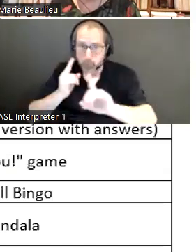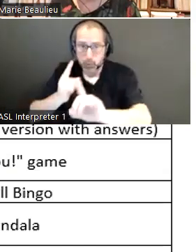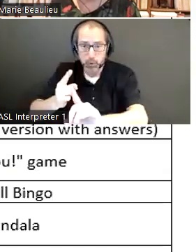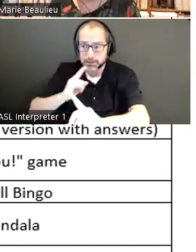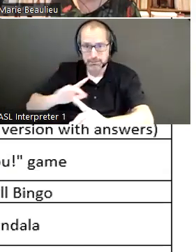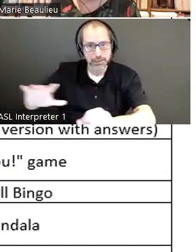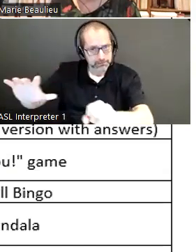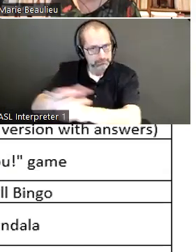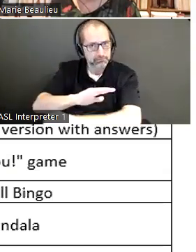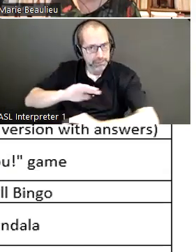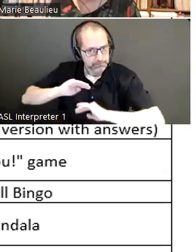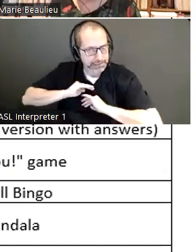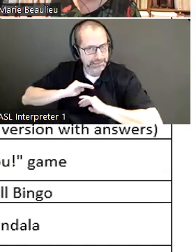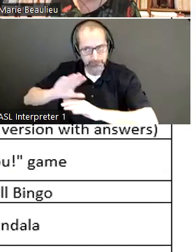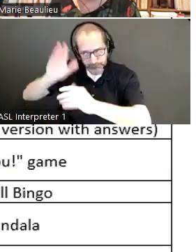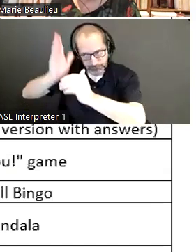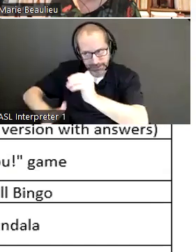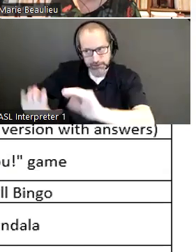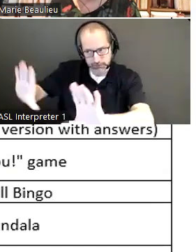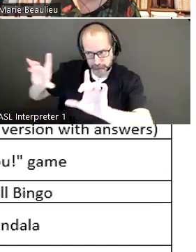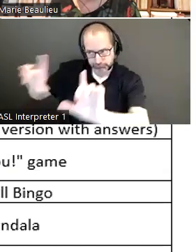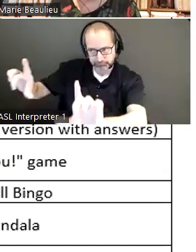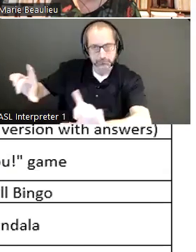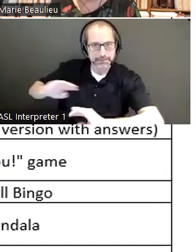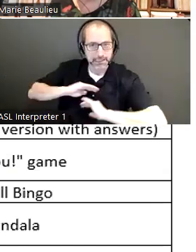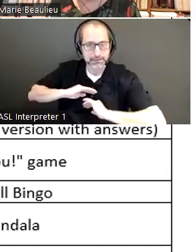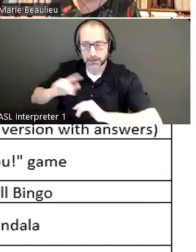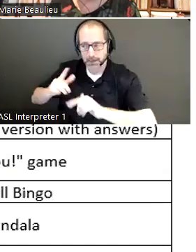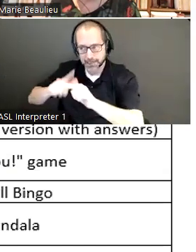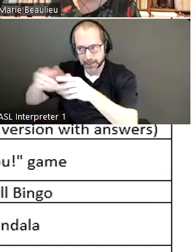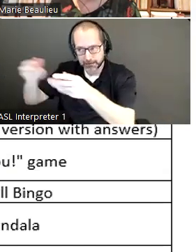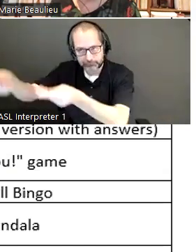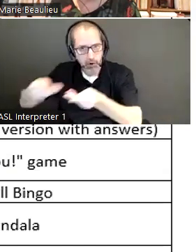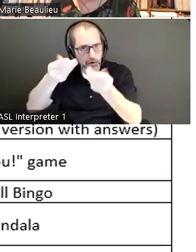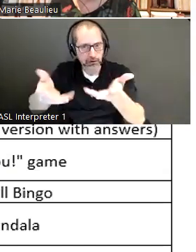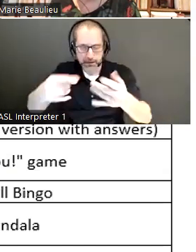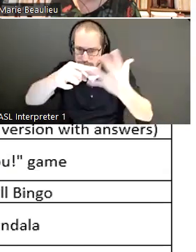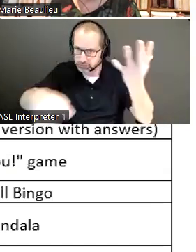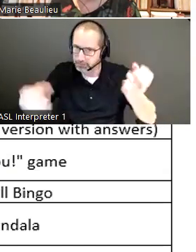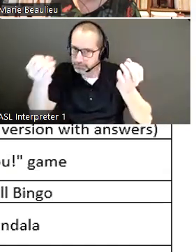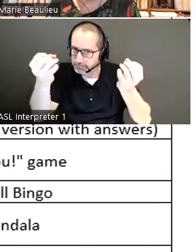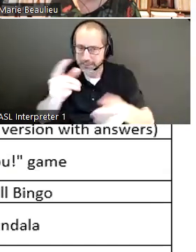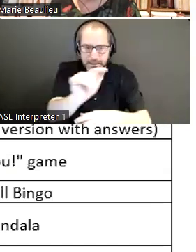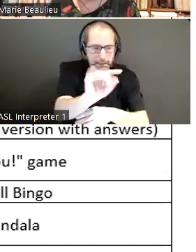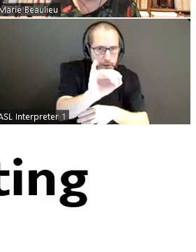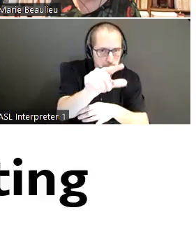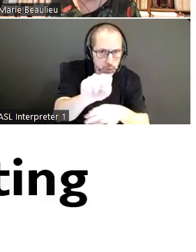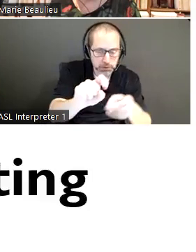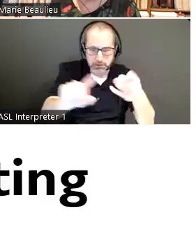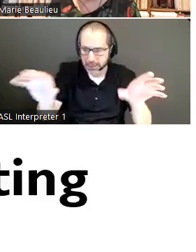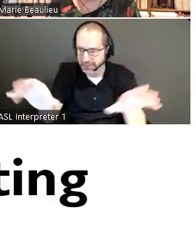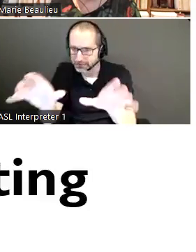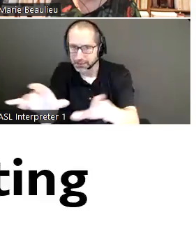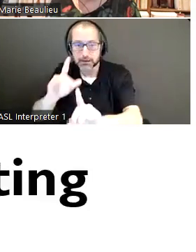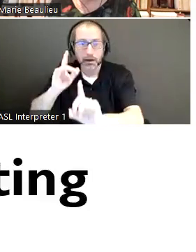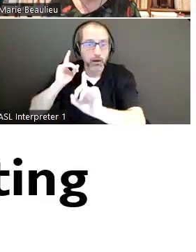possible, which offer a wide variety of tools and activity that really help to promote goodwill and to